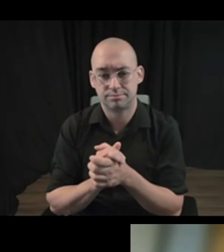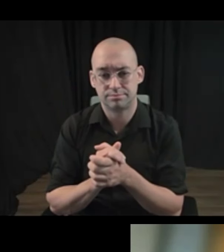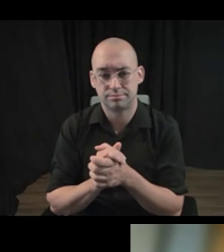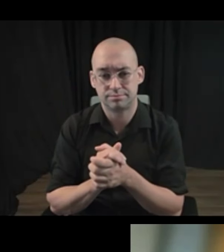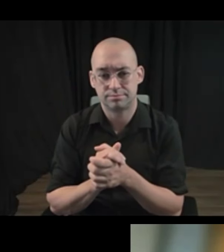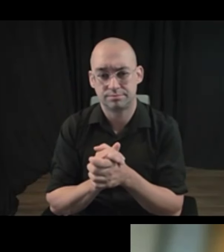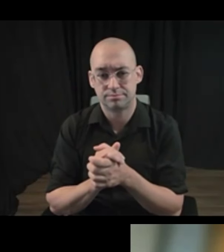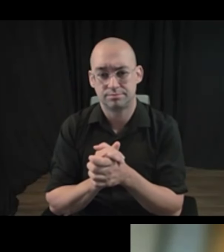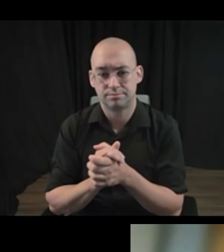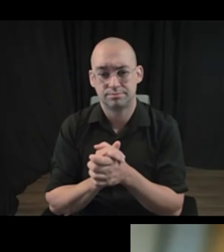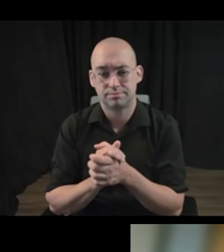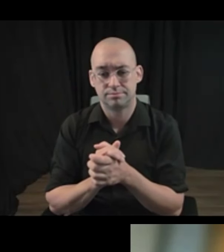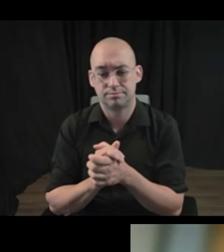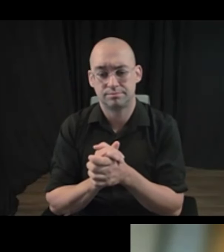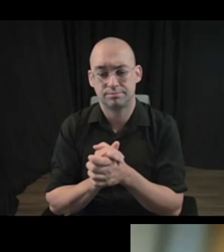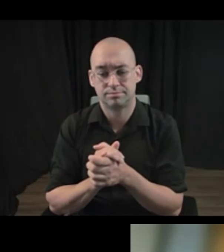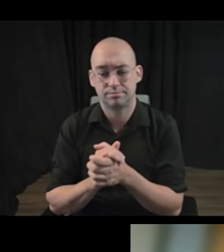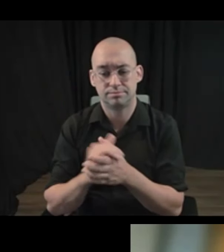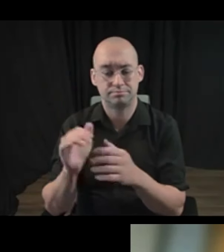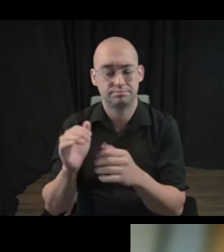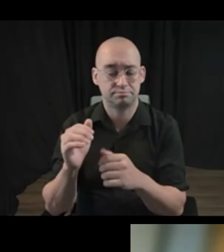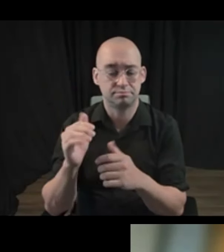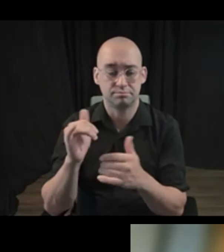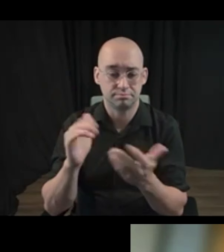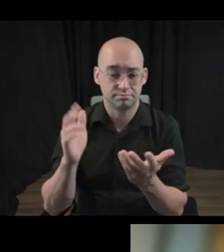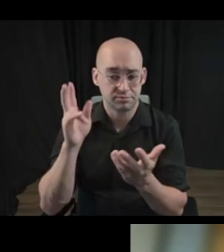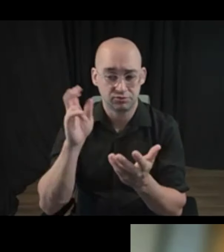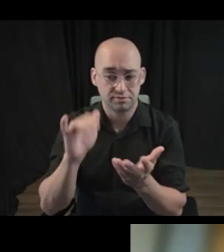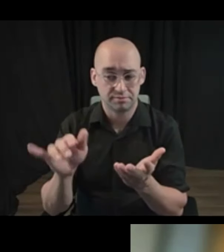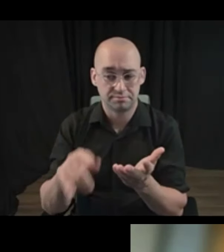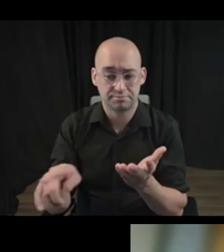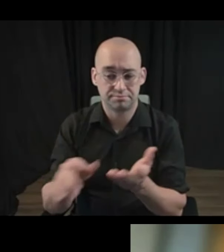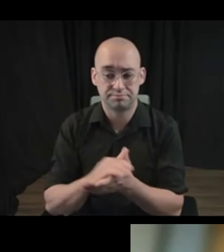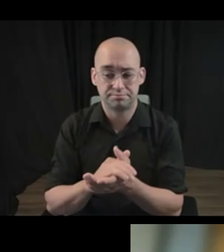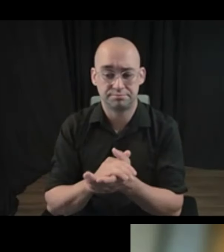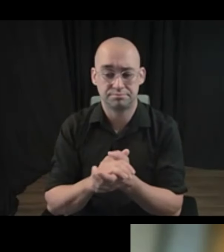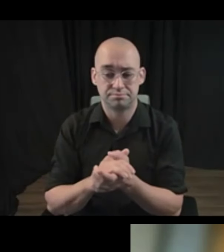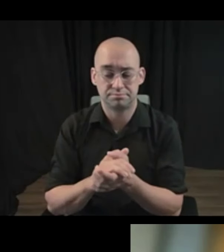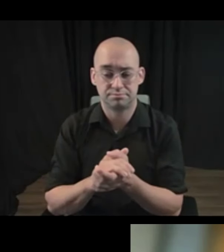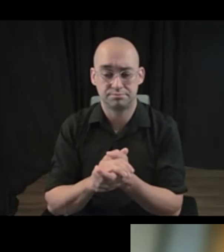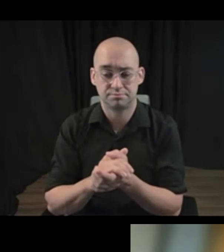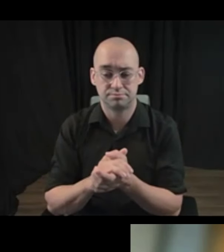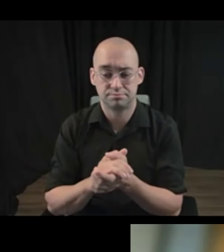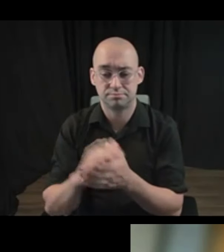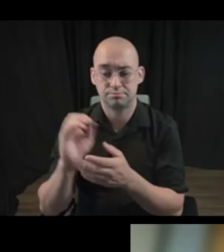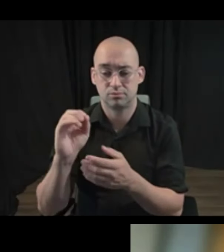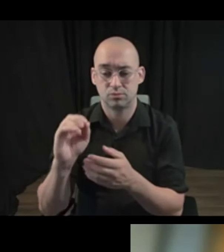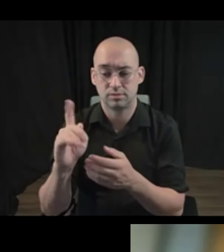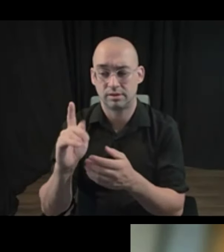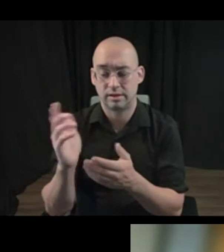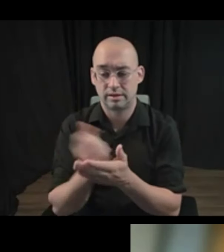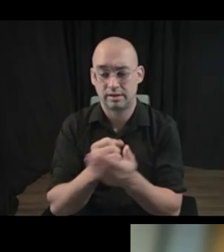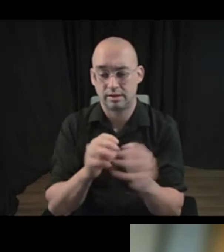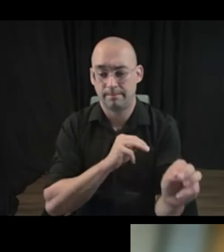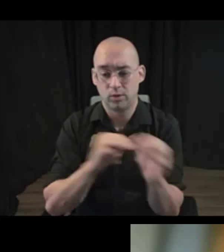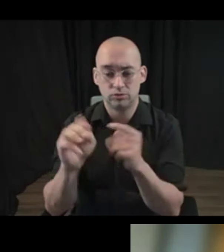And then from our virtual world, hearing none. None here. Okay. All right. Can I get a motion to